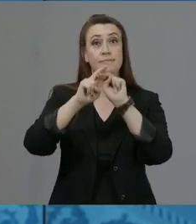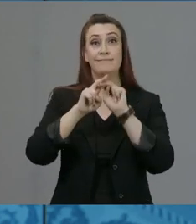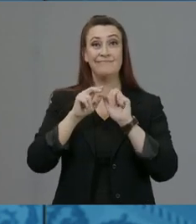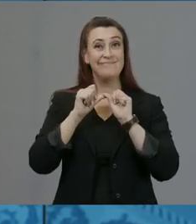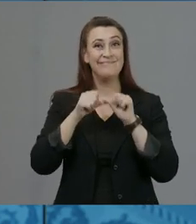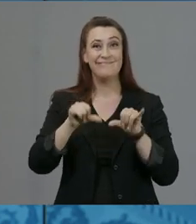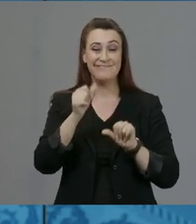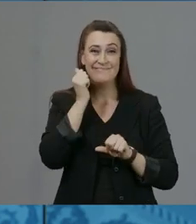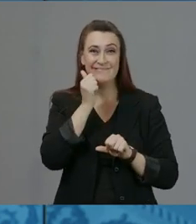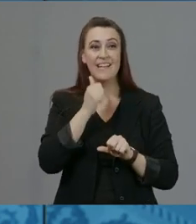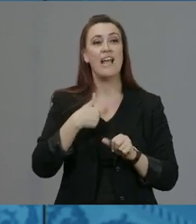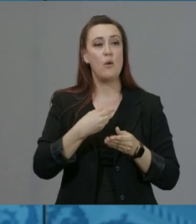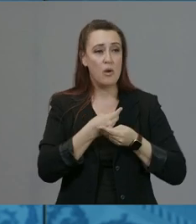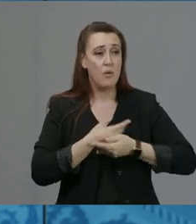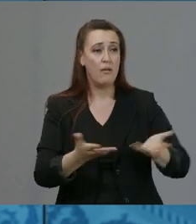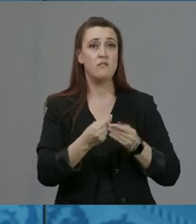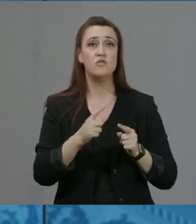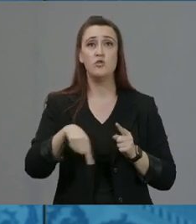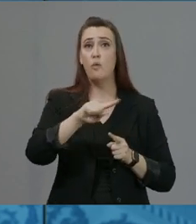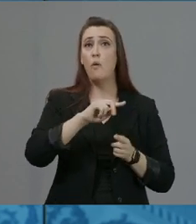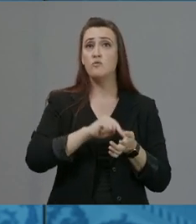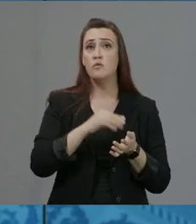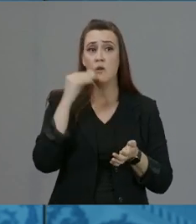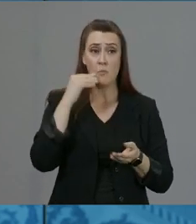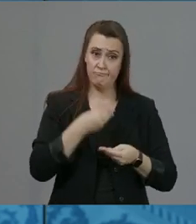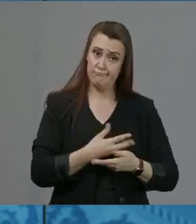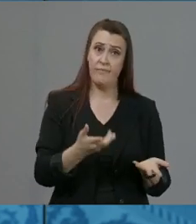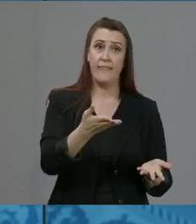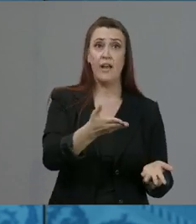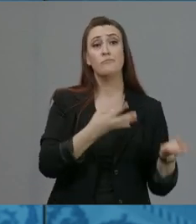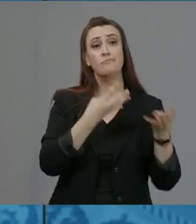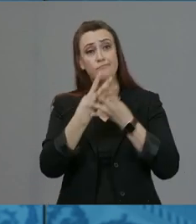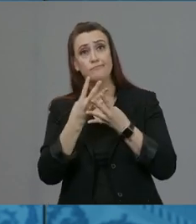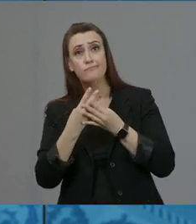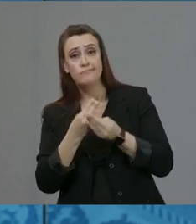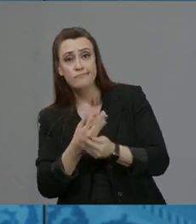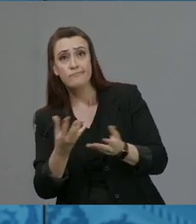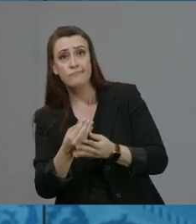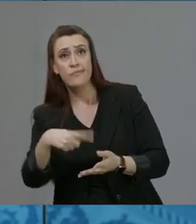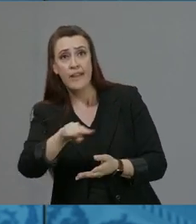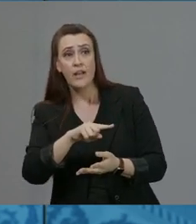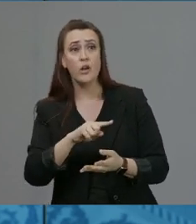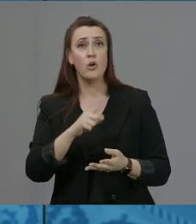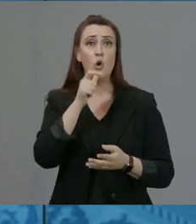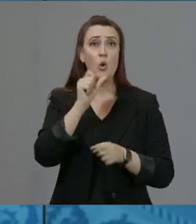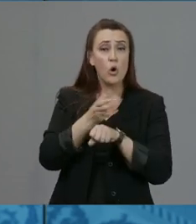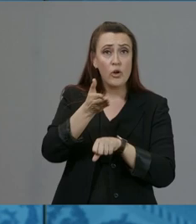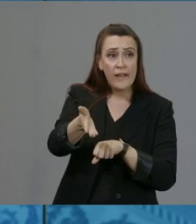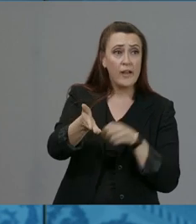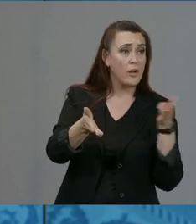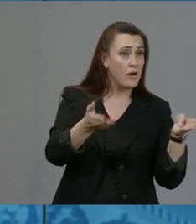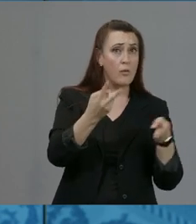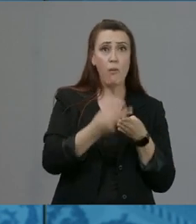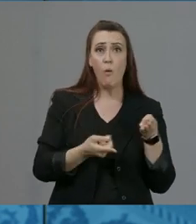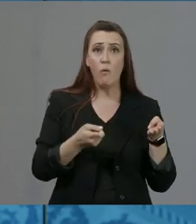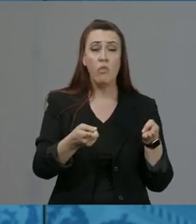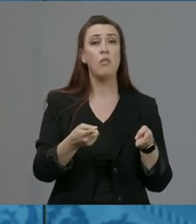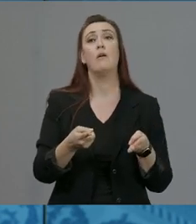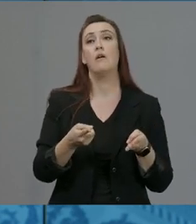protections to our long-term care facilities, to our correctional officers, to our inmates, to these